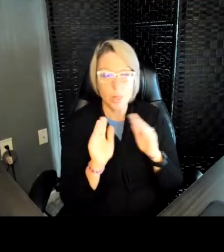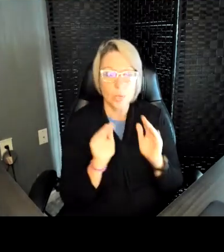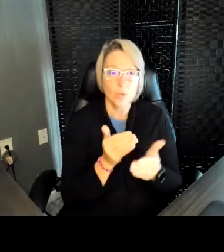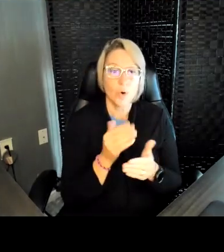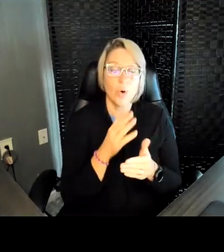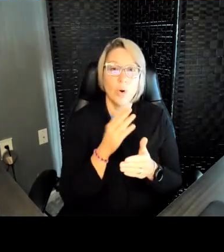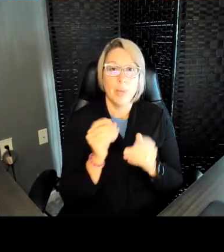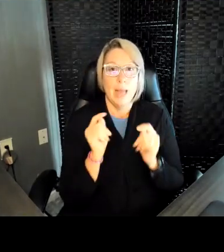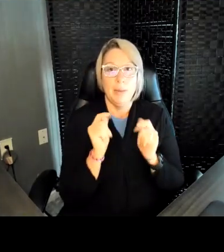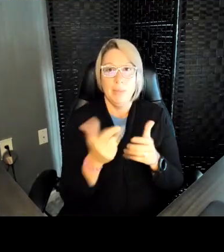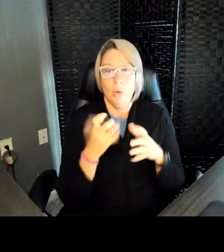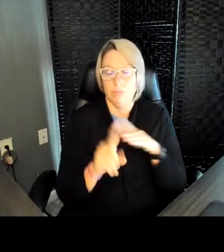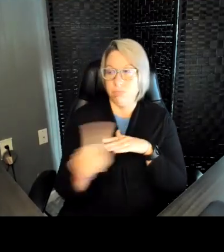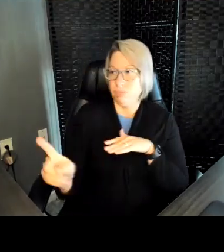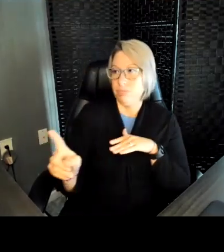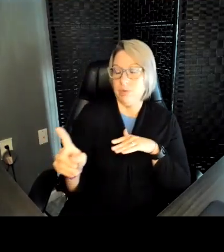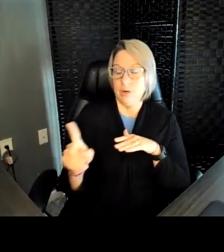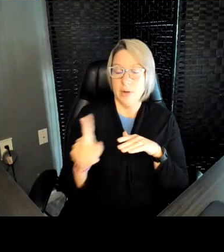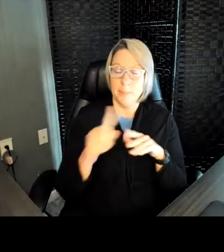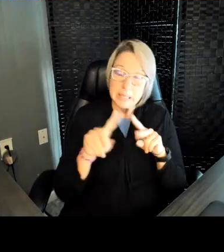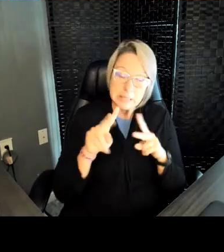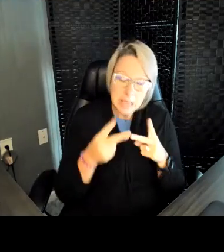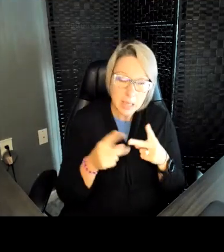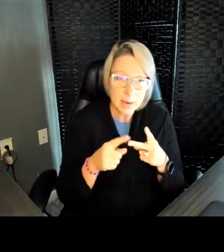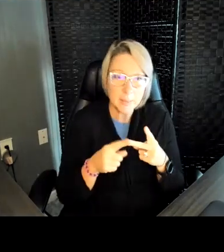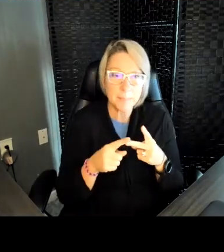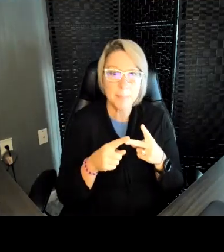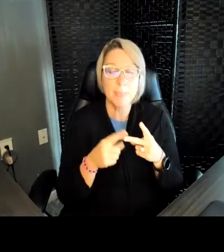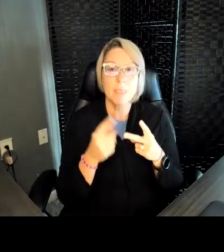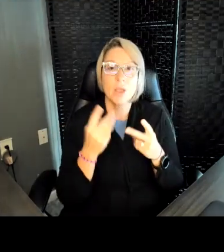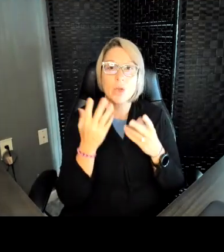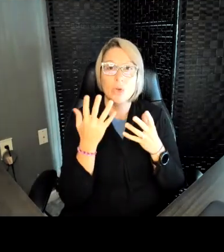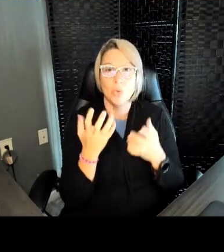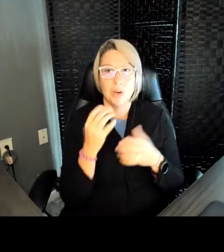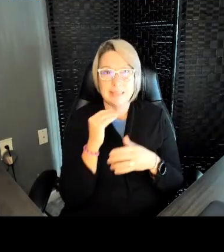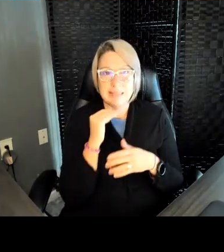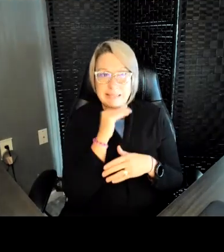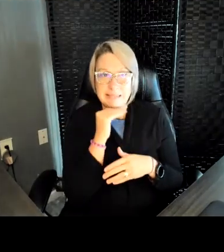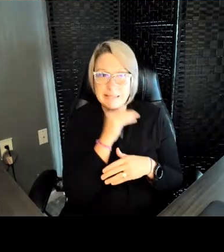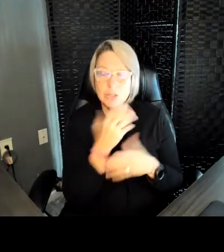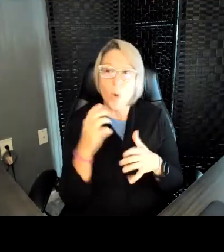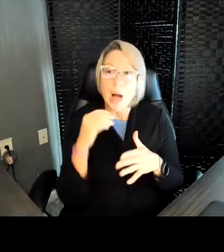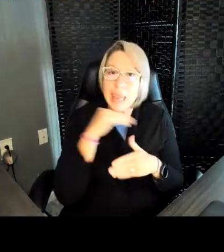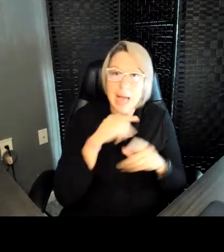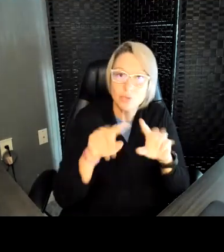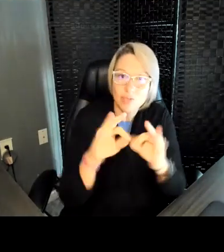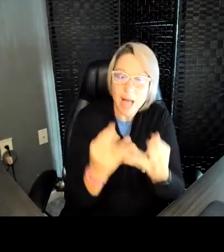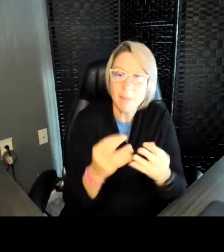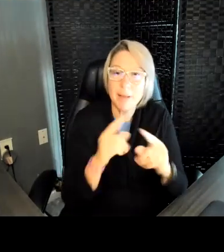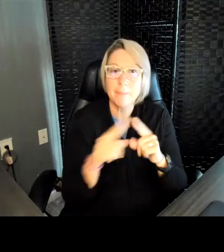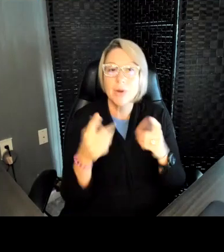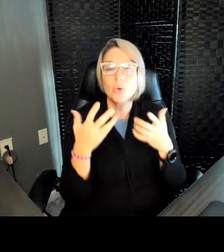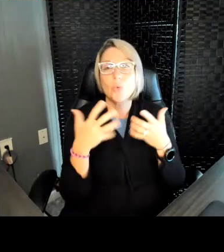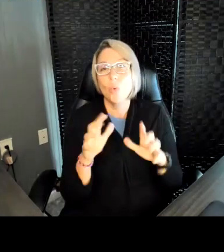is to want to flee, and your second instinct is to kind of want to lie, not because you want to lie to them, but because you just don't want it to be so